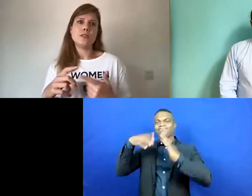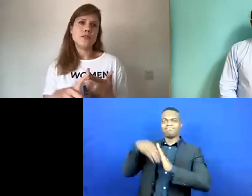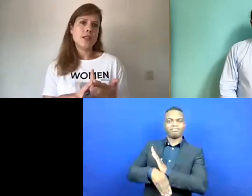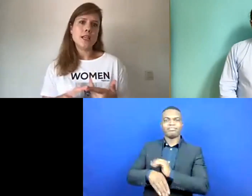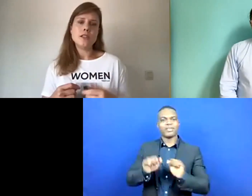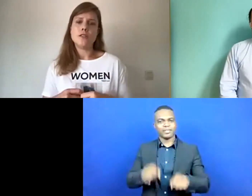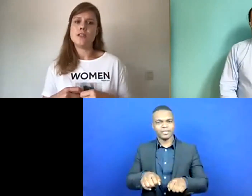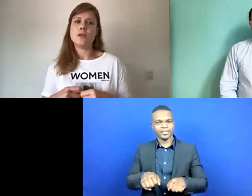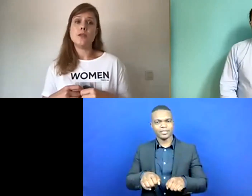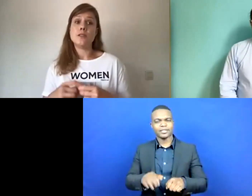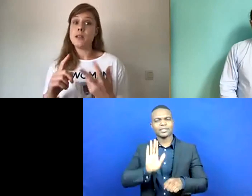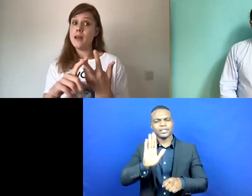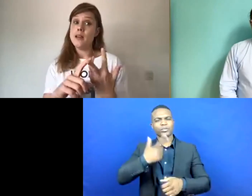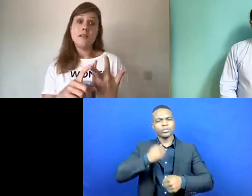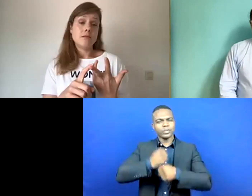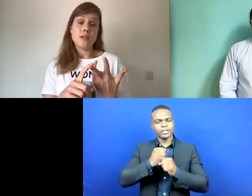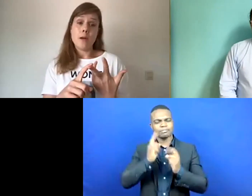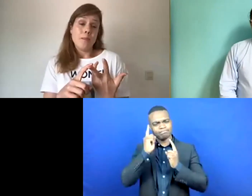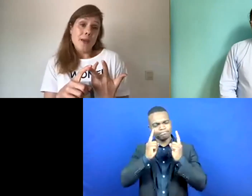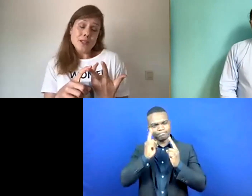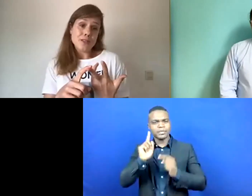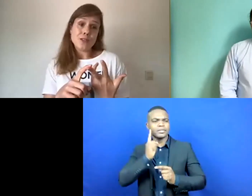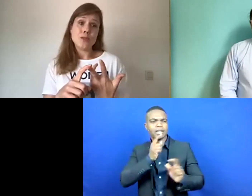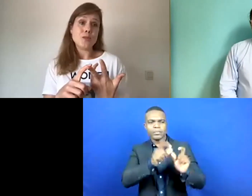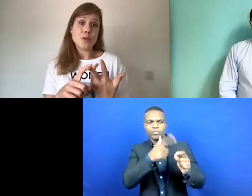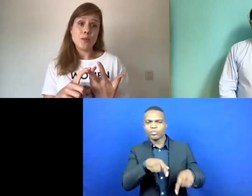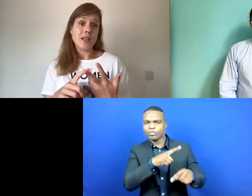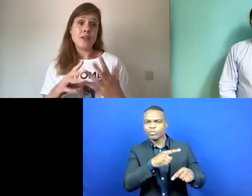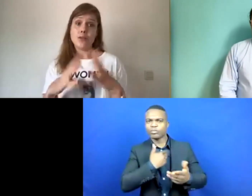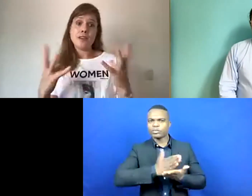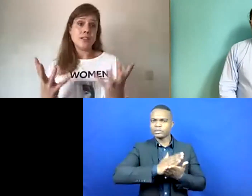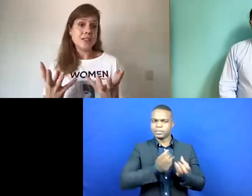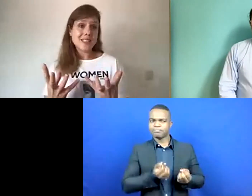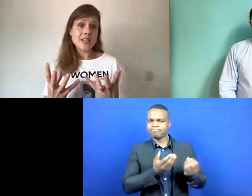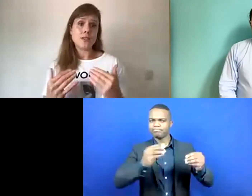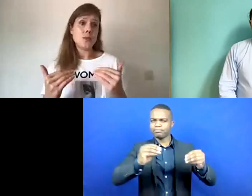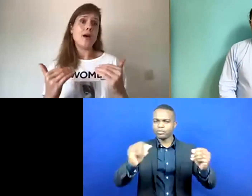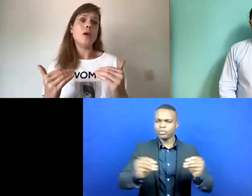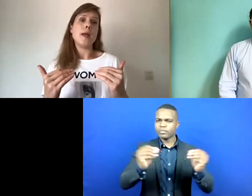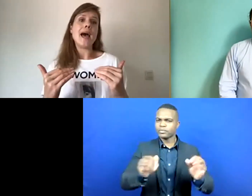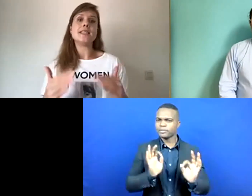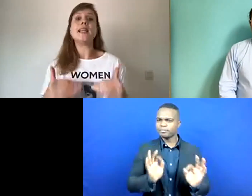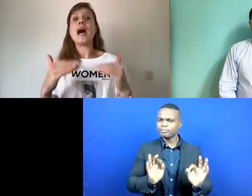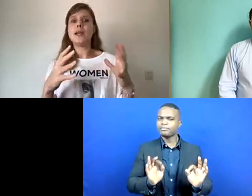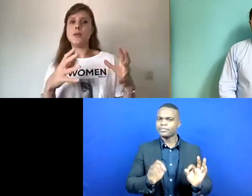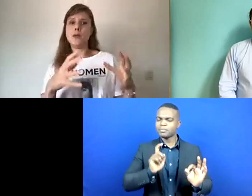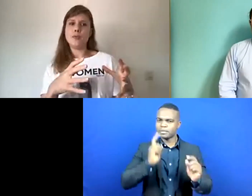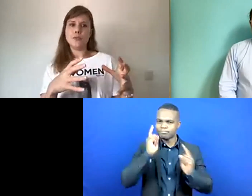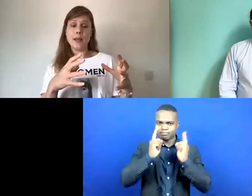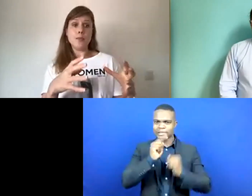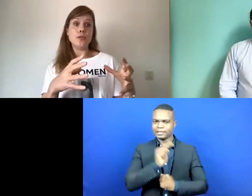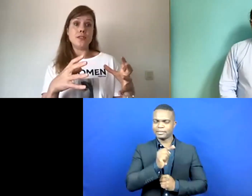interpreters, certification of interpreters, the payment of interpreters, probably the professional status, where are we at and how can